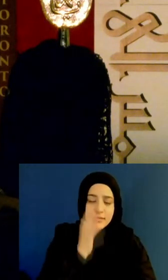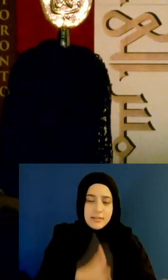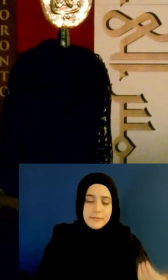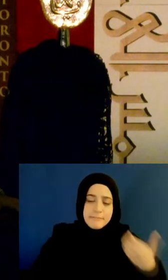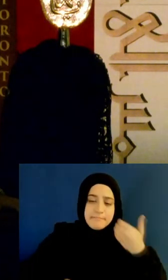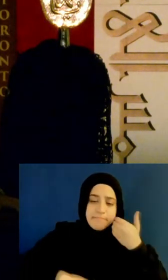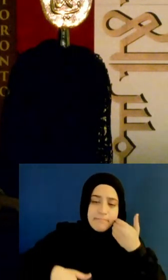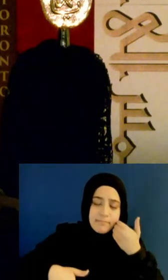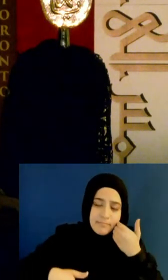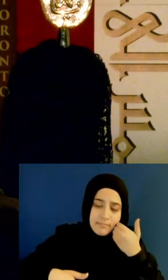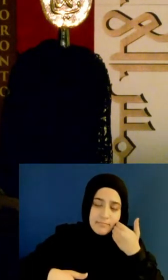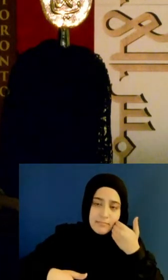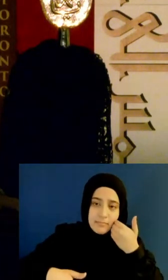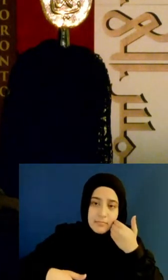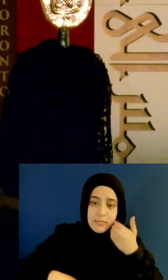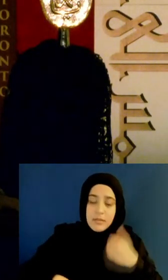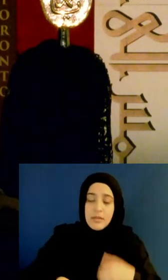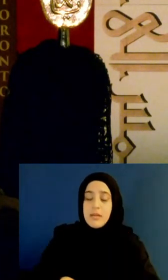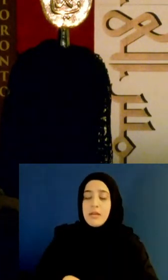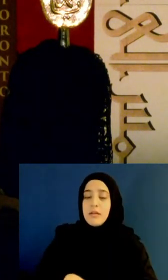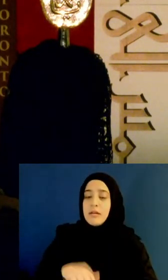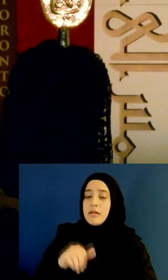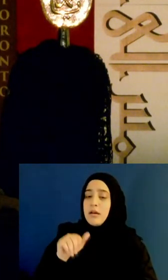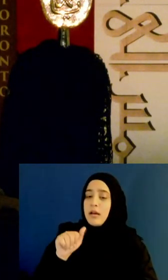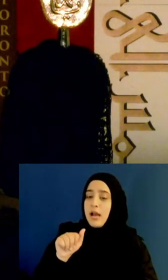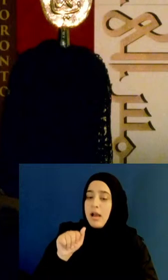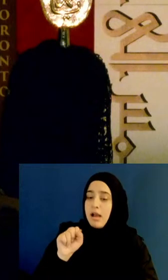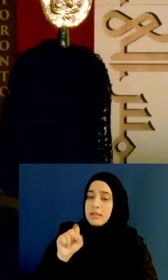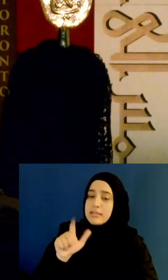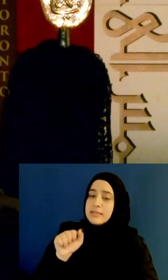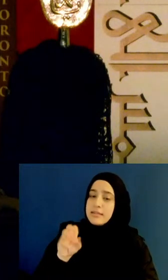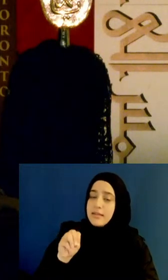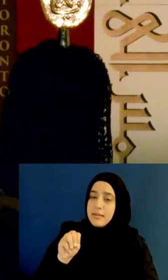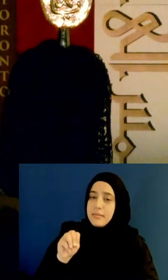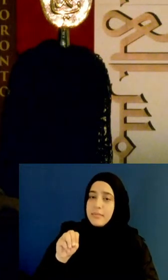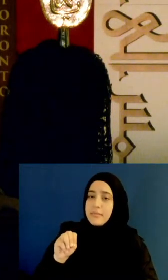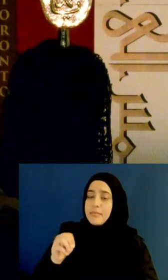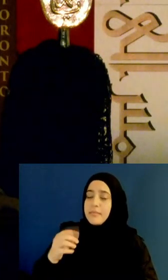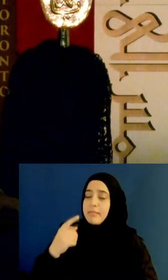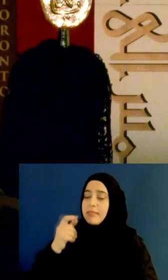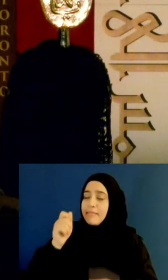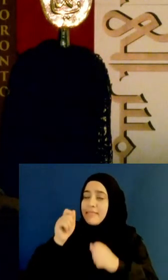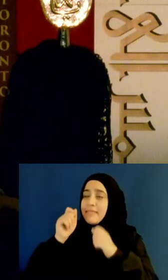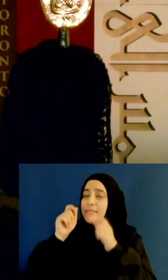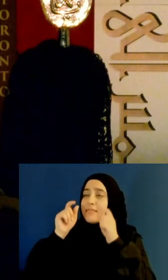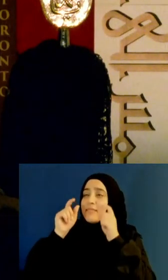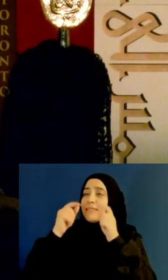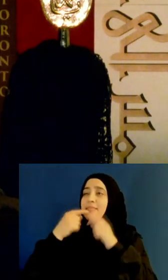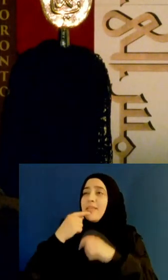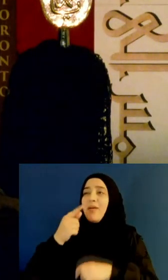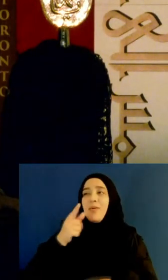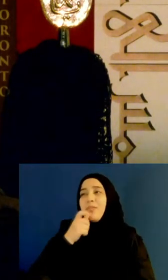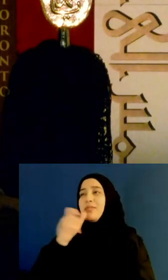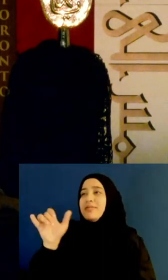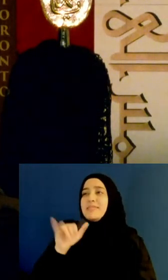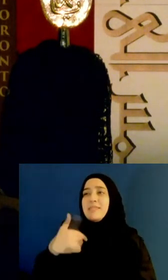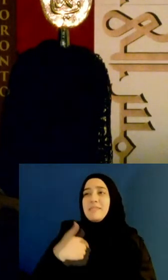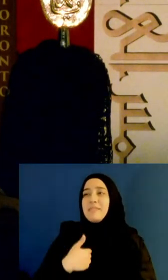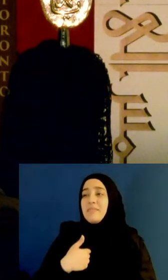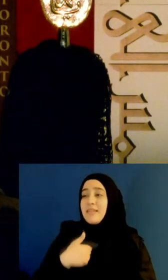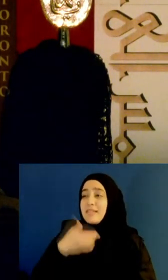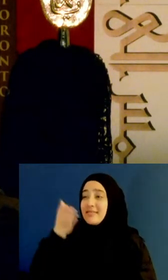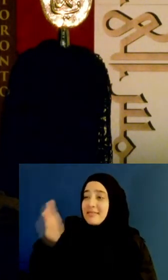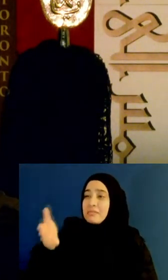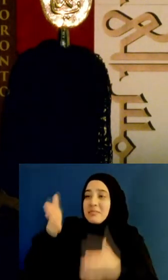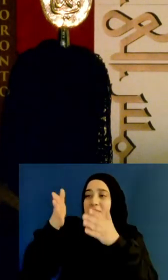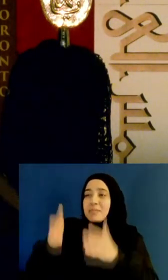his eyes and he said, who is like me? That Sayyid Shabab Ahl al-Jannah has put his cheek on my